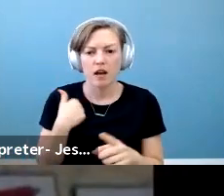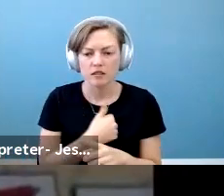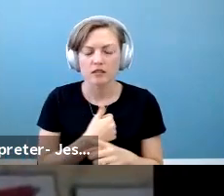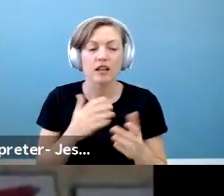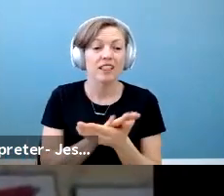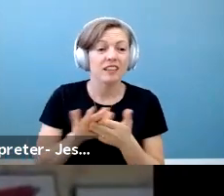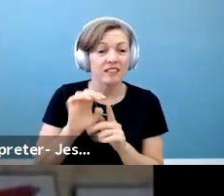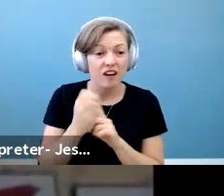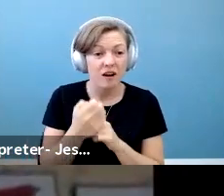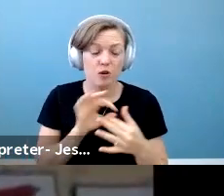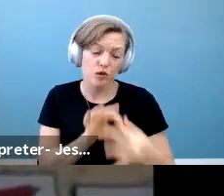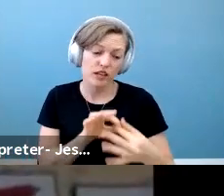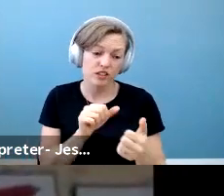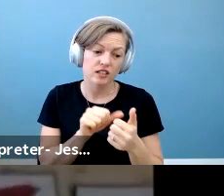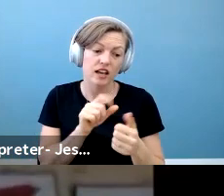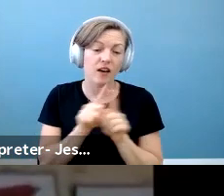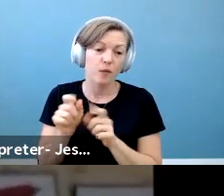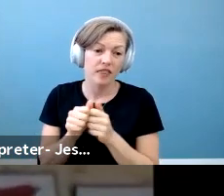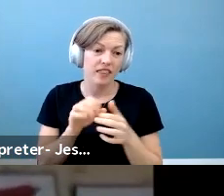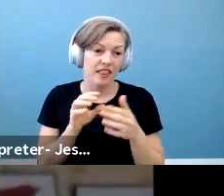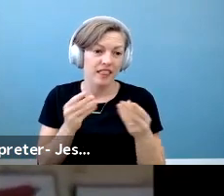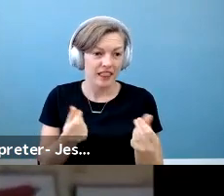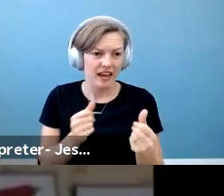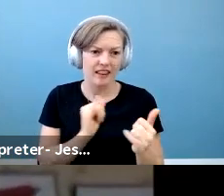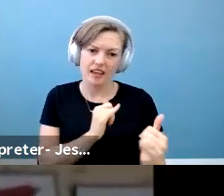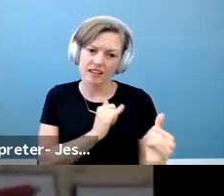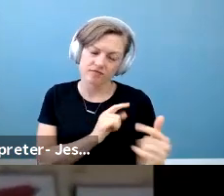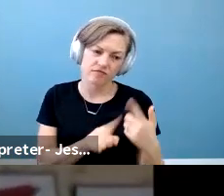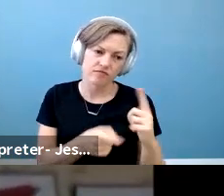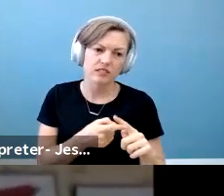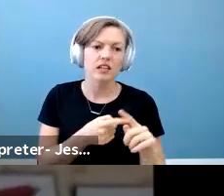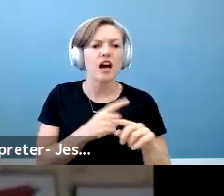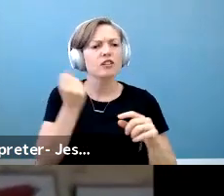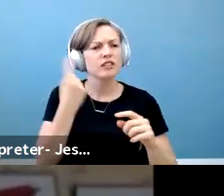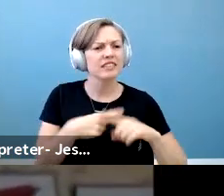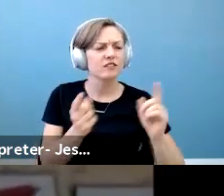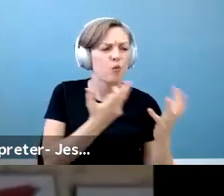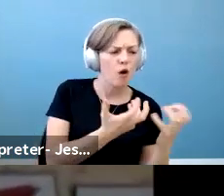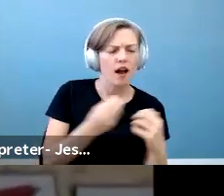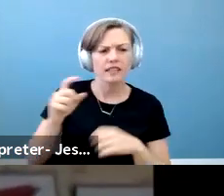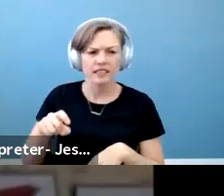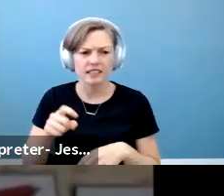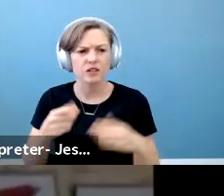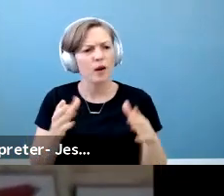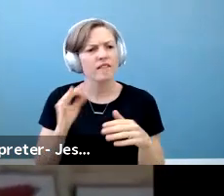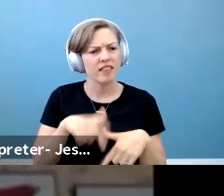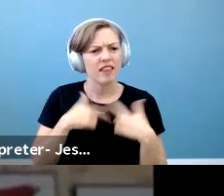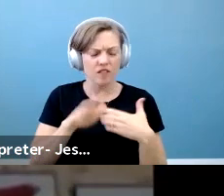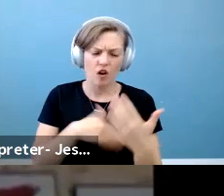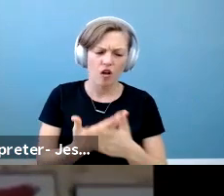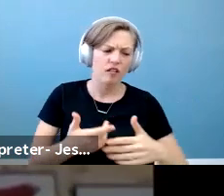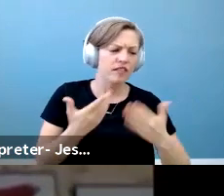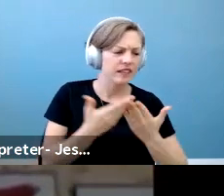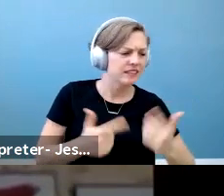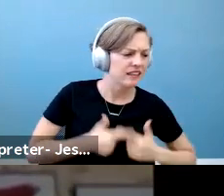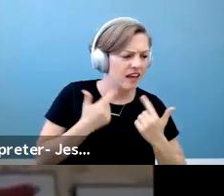relationship with the land as kin, an understanding between a want and a need, and a way of life where all living and non-living